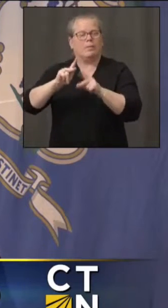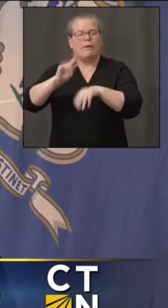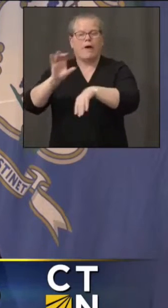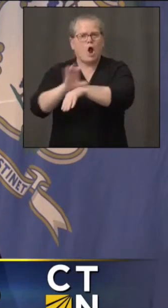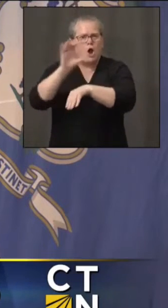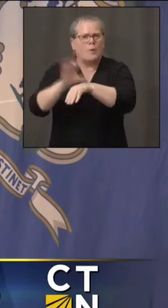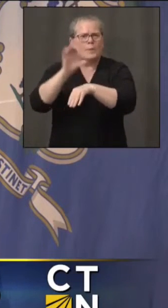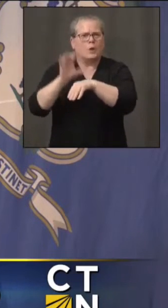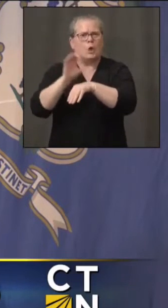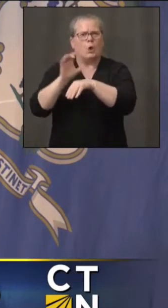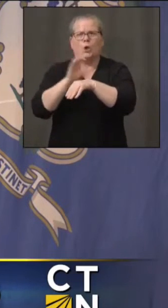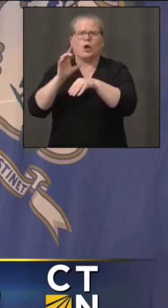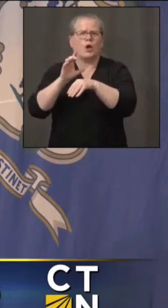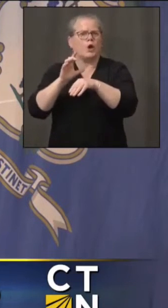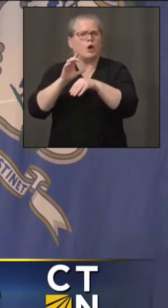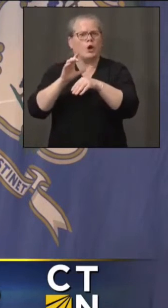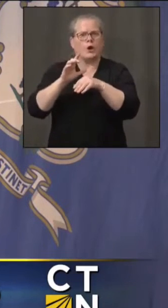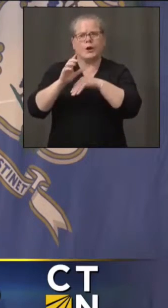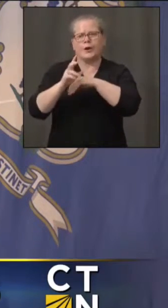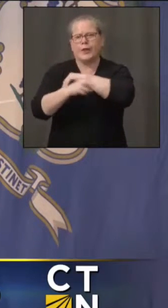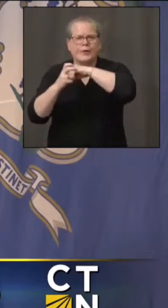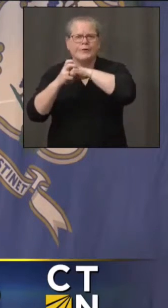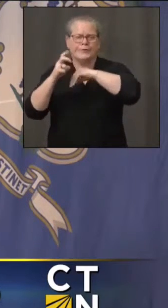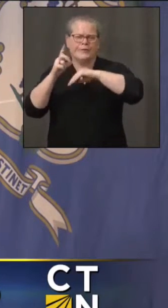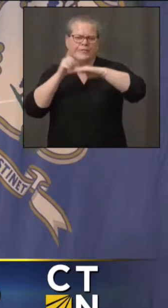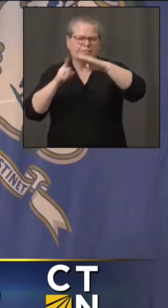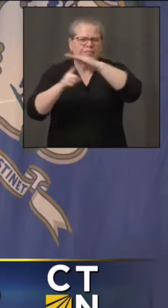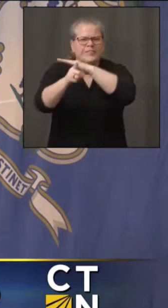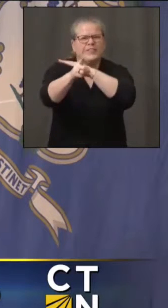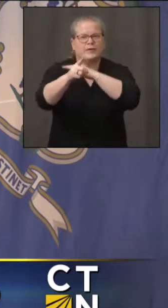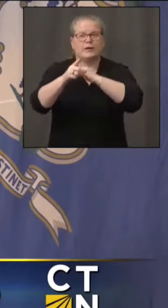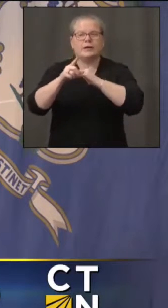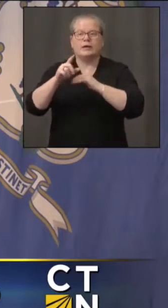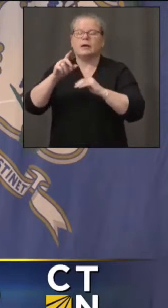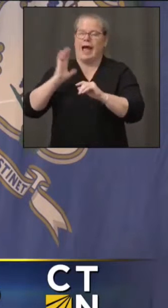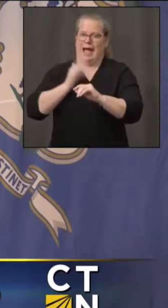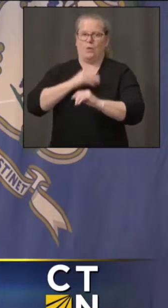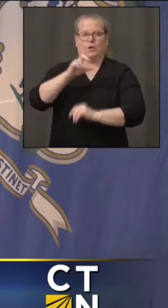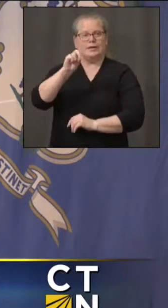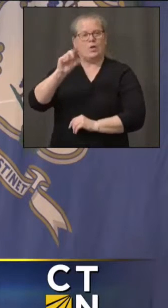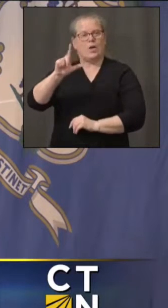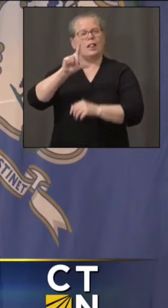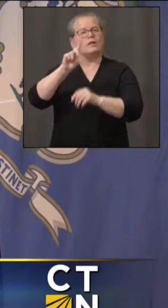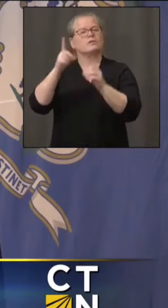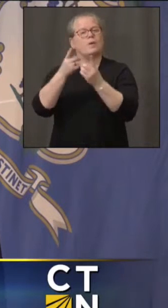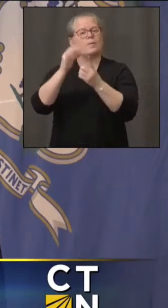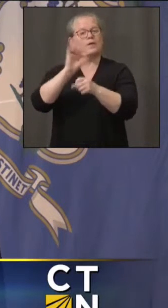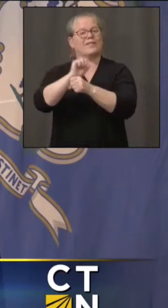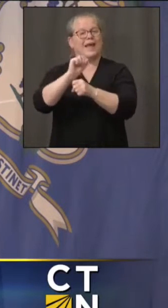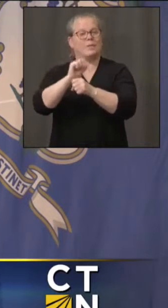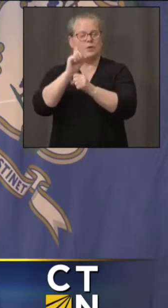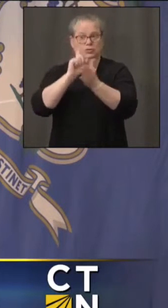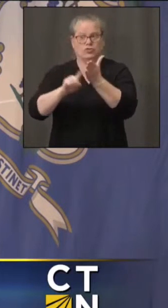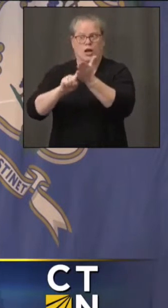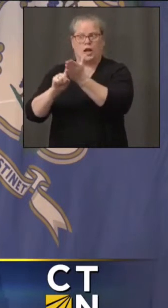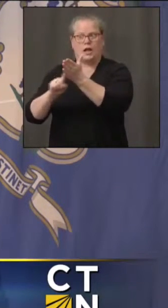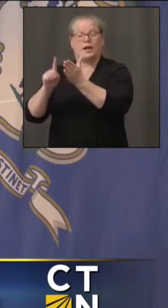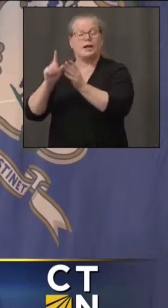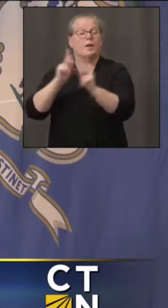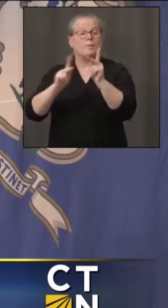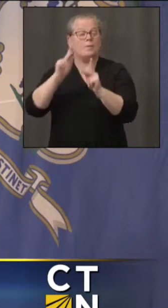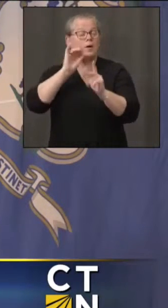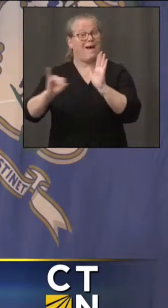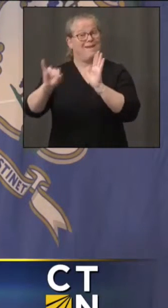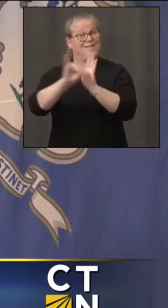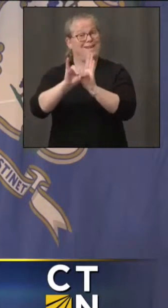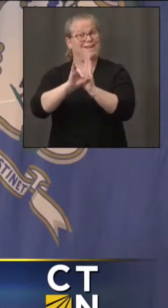own unemployment checks and identity theft. And right now, our number one recommendation is make